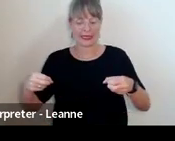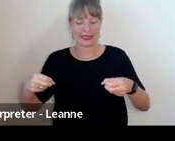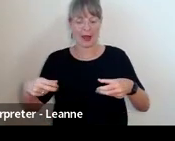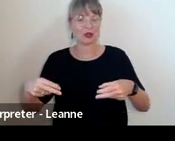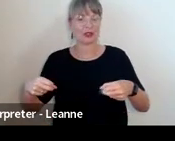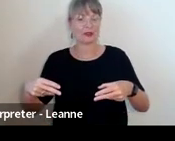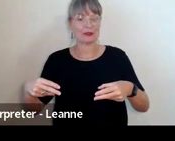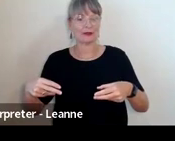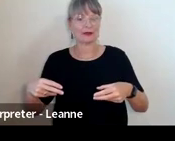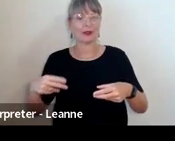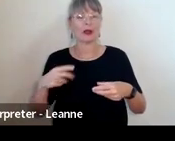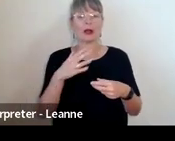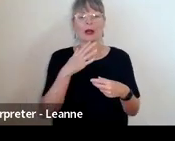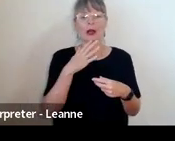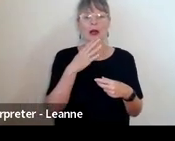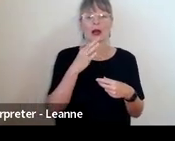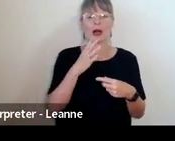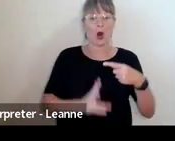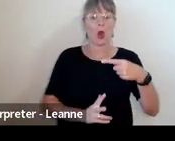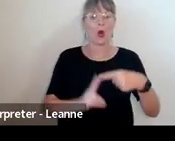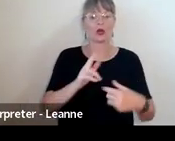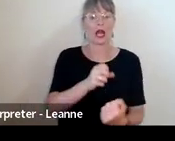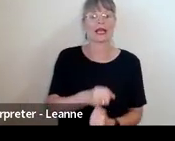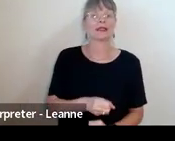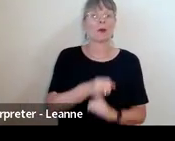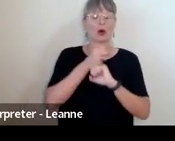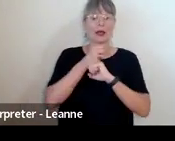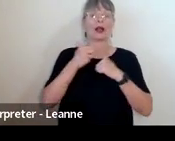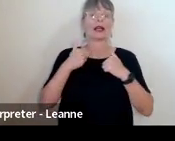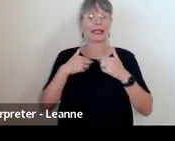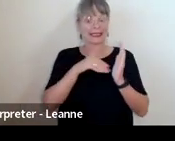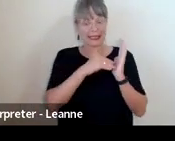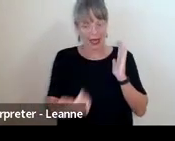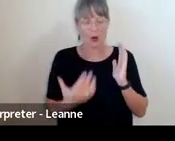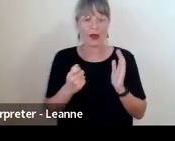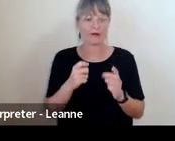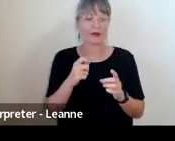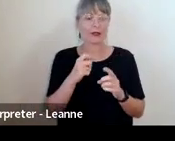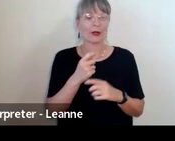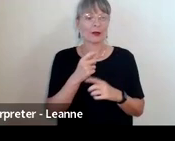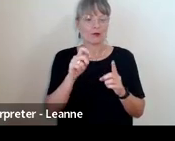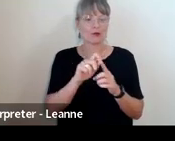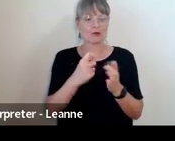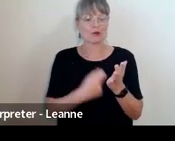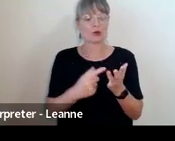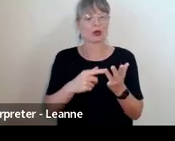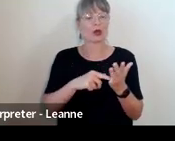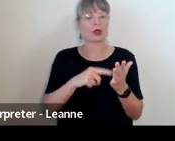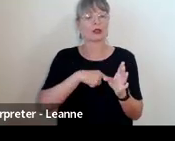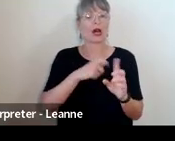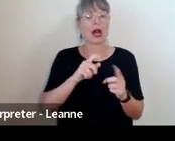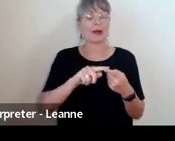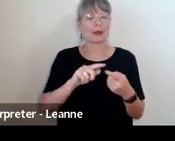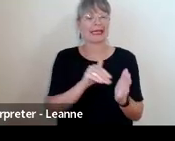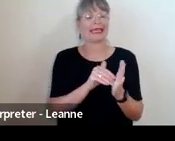of Launcher, we are excited to announce that we have moved from our prototyping phase into private beta testing. We are currently working with